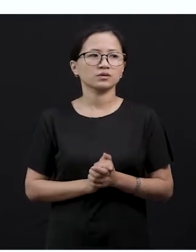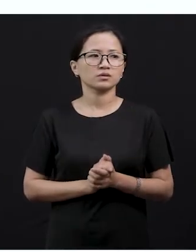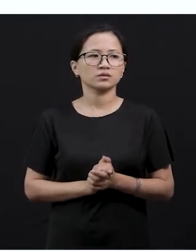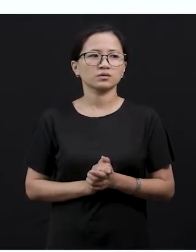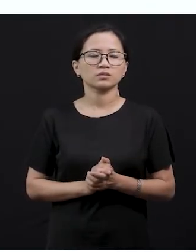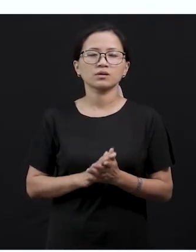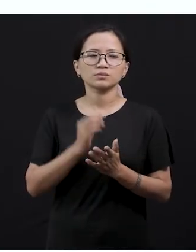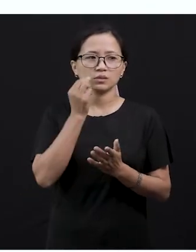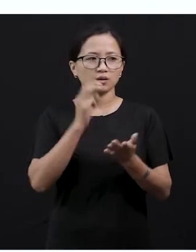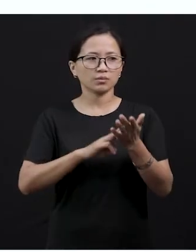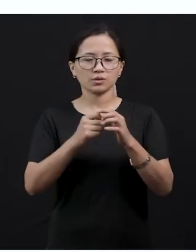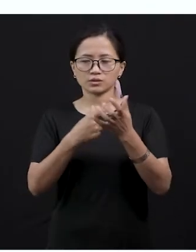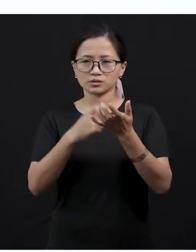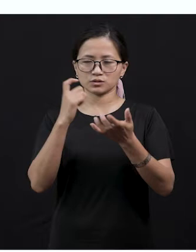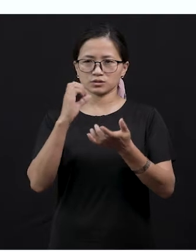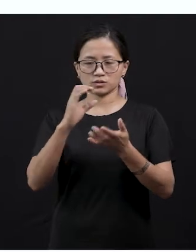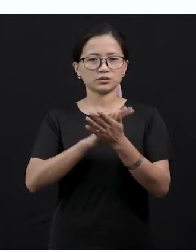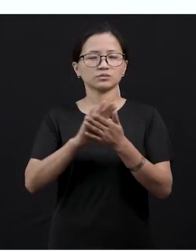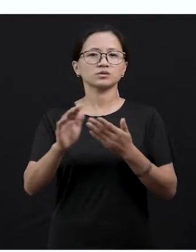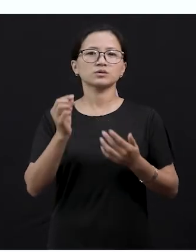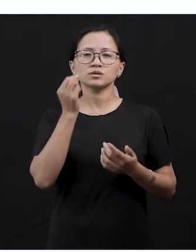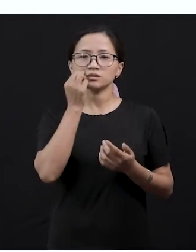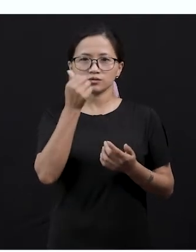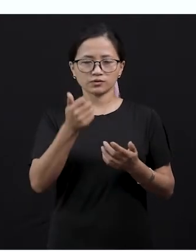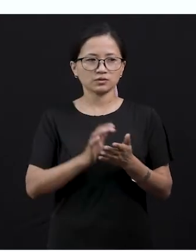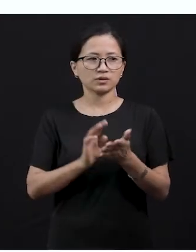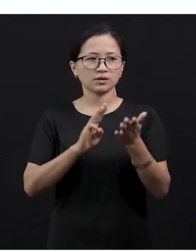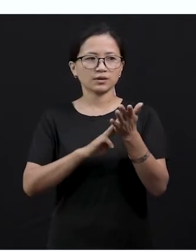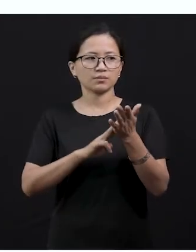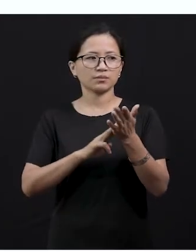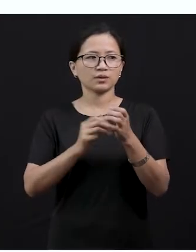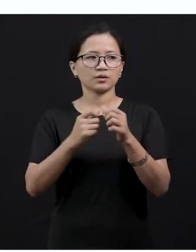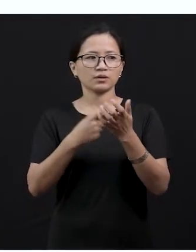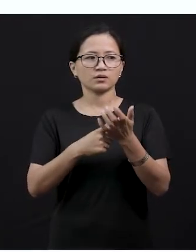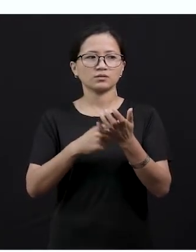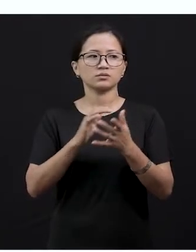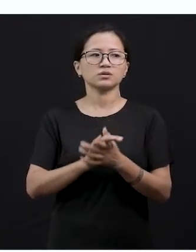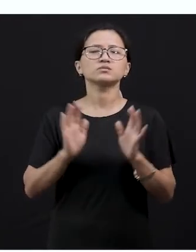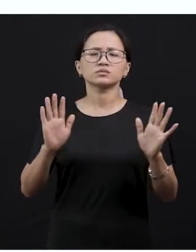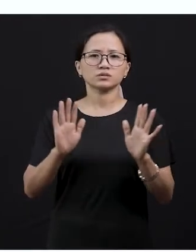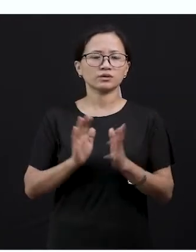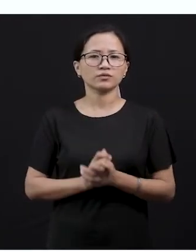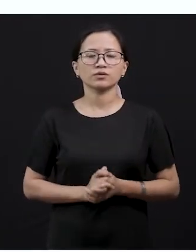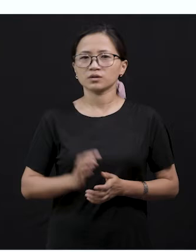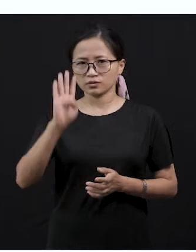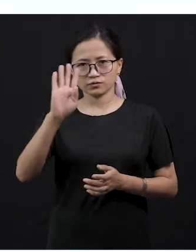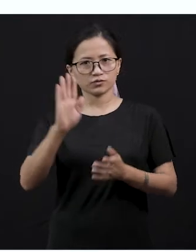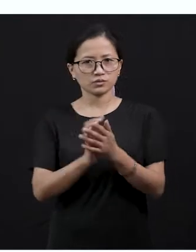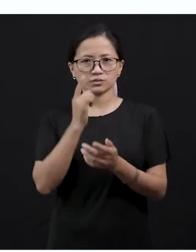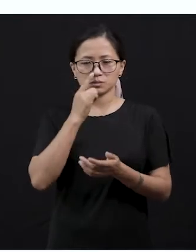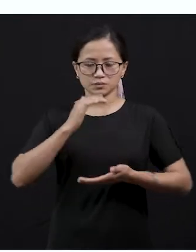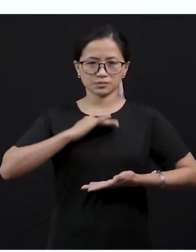is the father who is in the war. Mrs. March is the mother. Okay, so how many daughters do they have? They have 4,